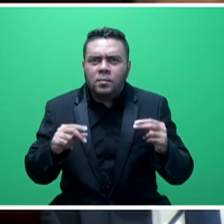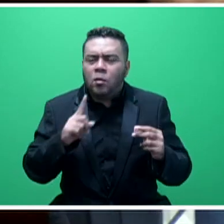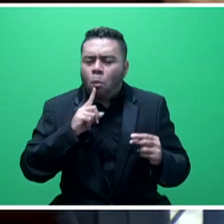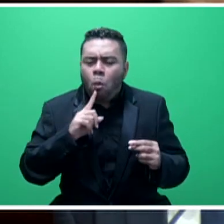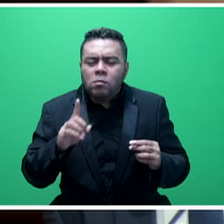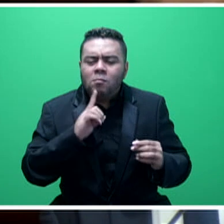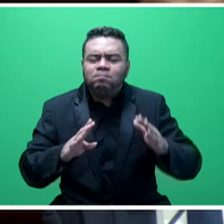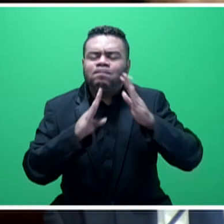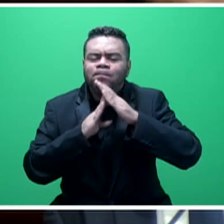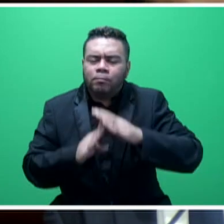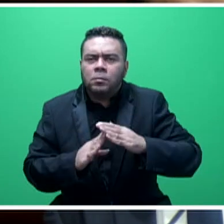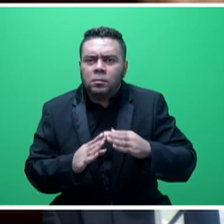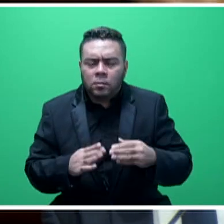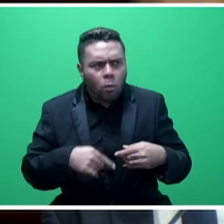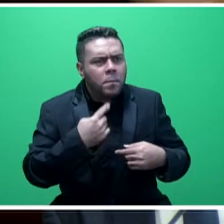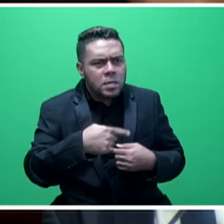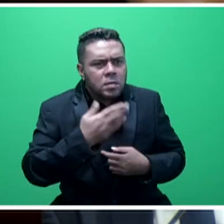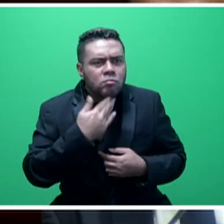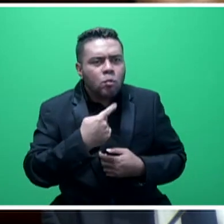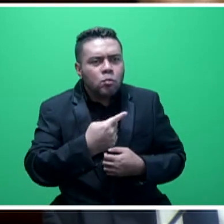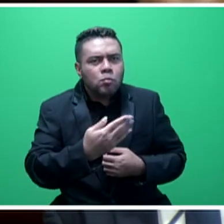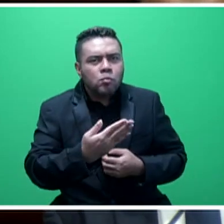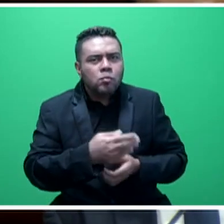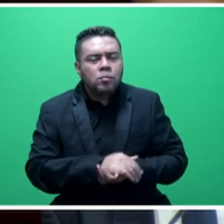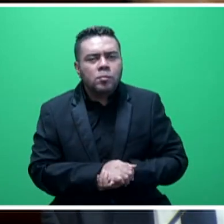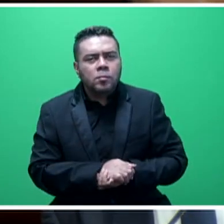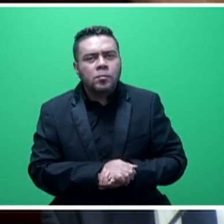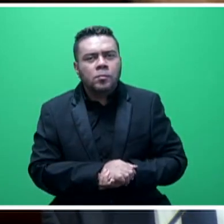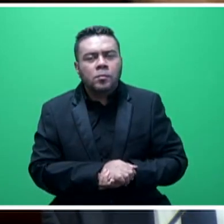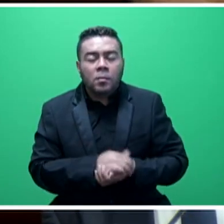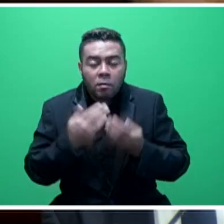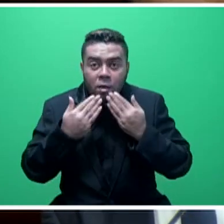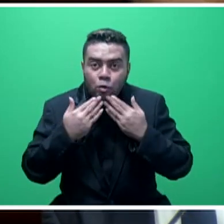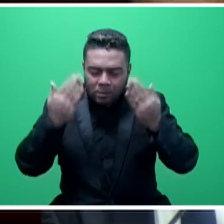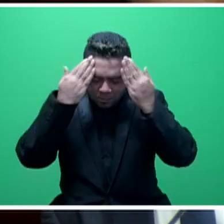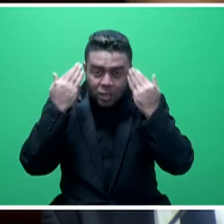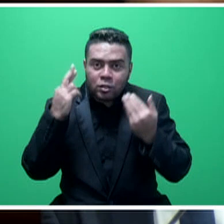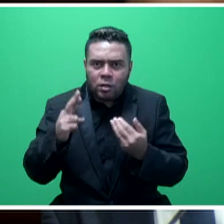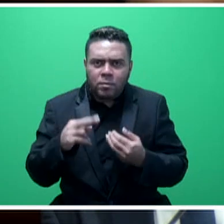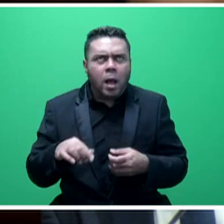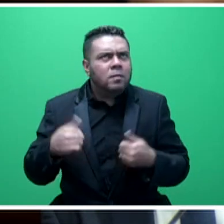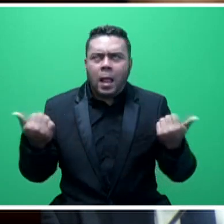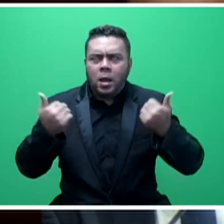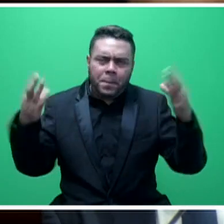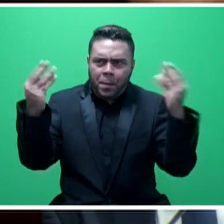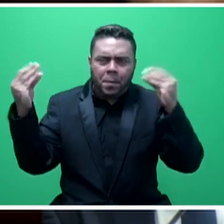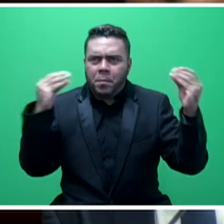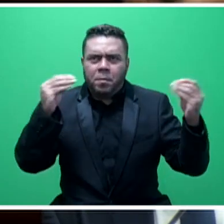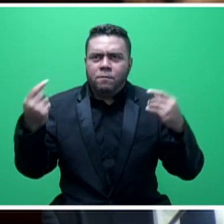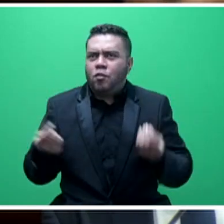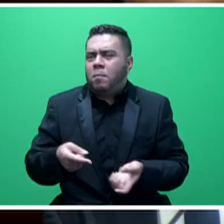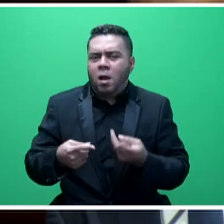Order. You have the floor. Thank you, Mr. Speaker. A lot of gibberish coming from that side, Mr. Speaker.